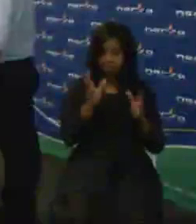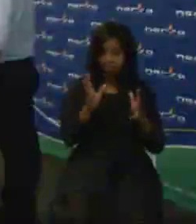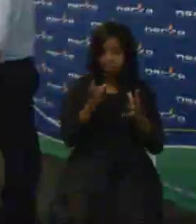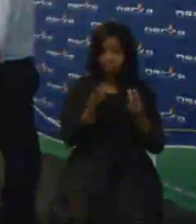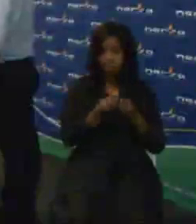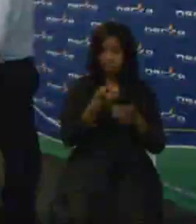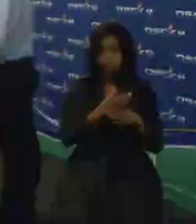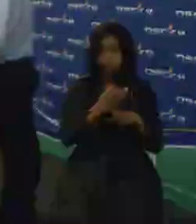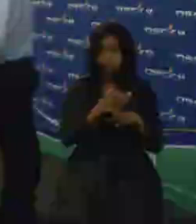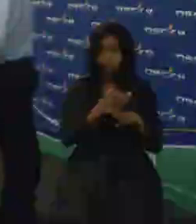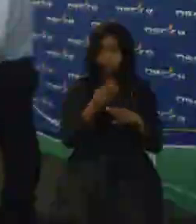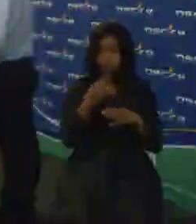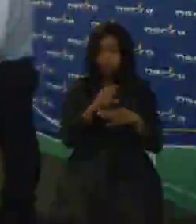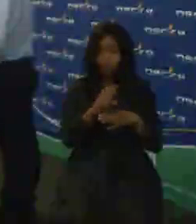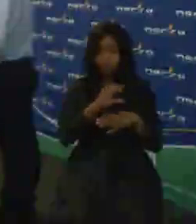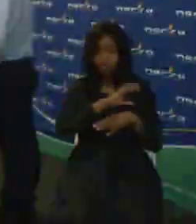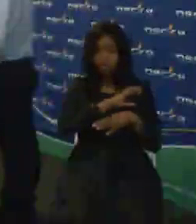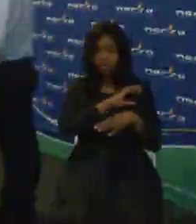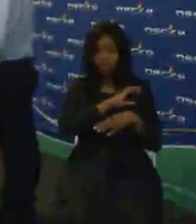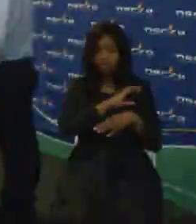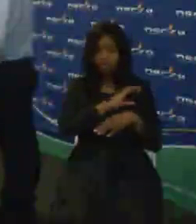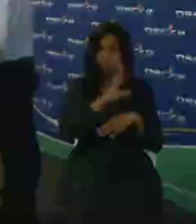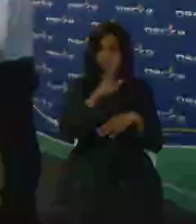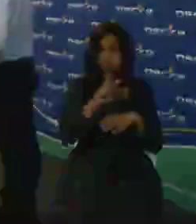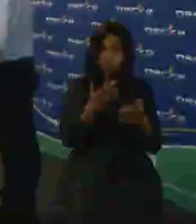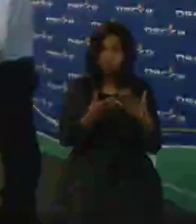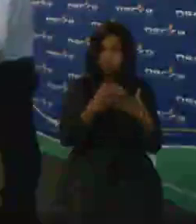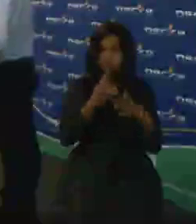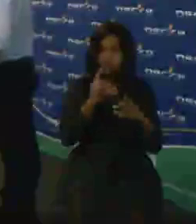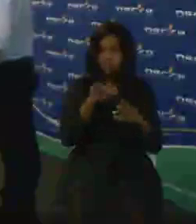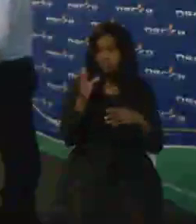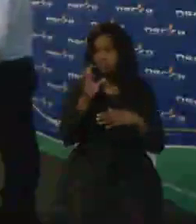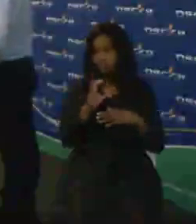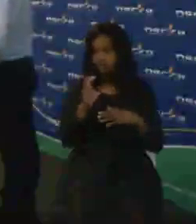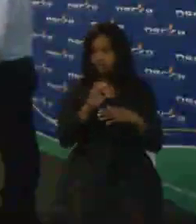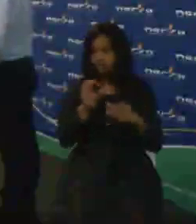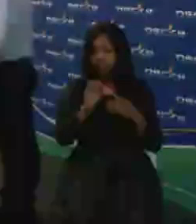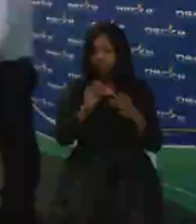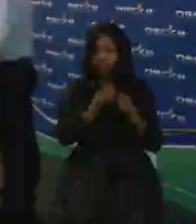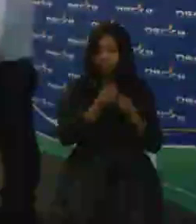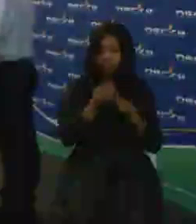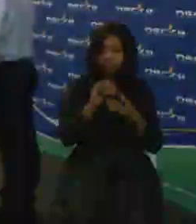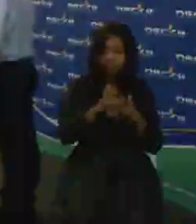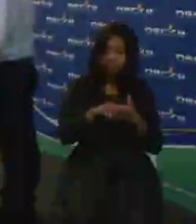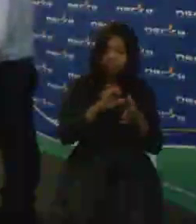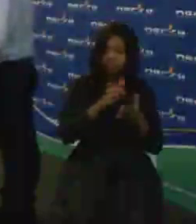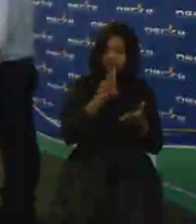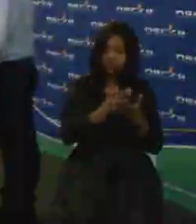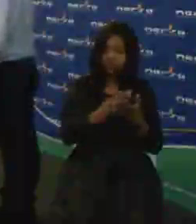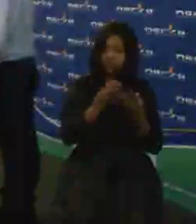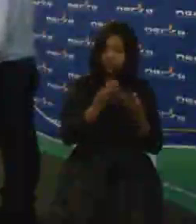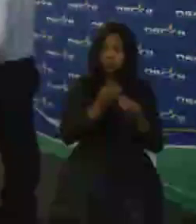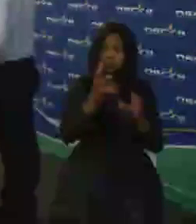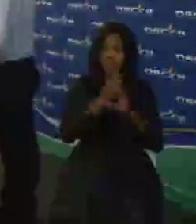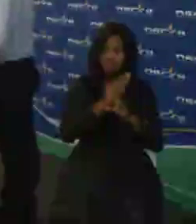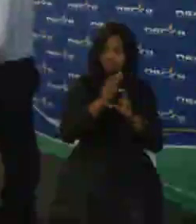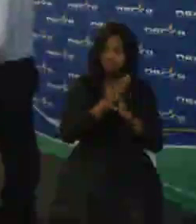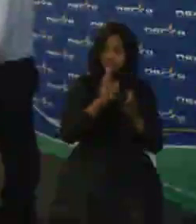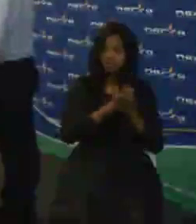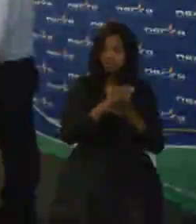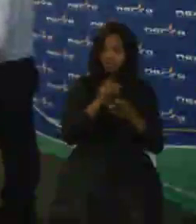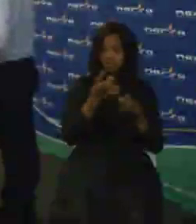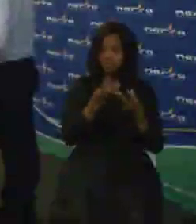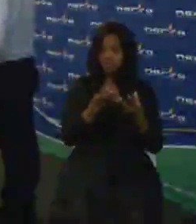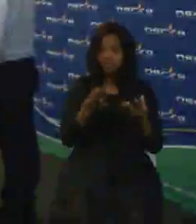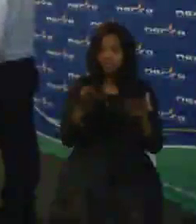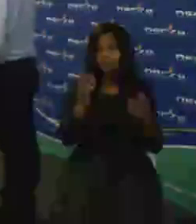that work for clients. I'll perhaps just have to check that. I'm not sure about confidentialities or